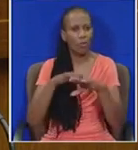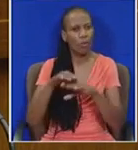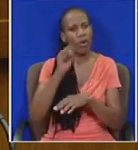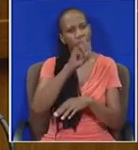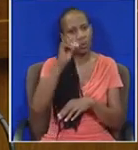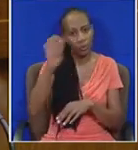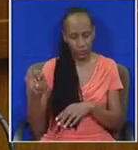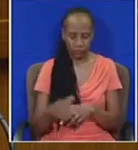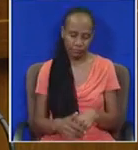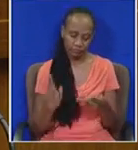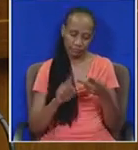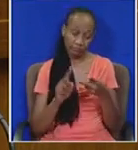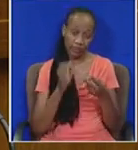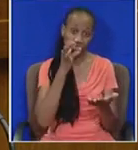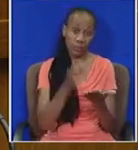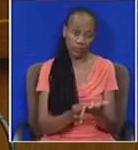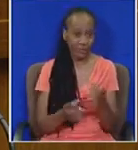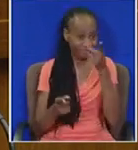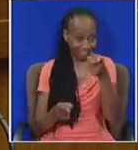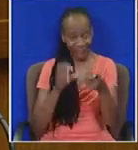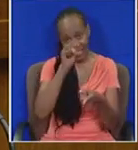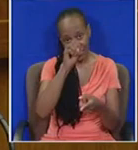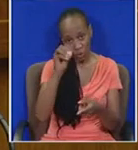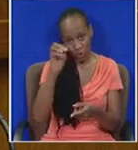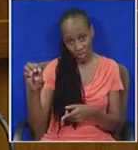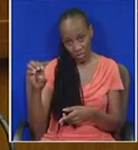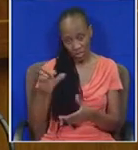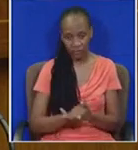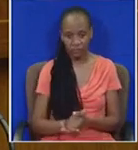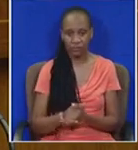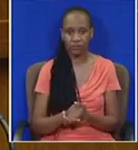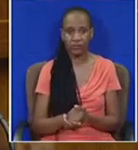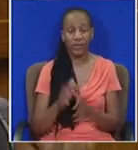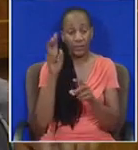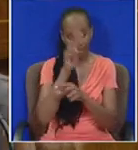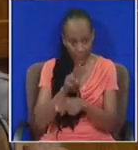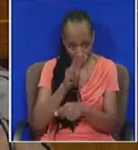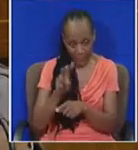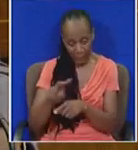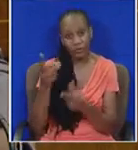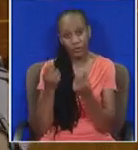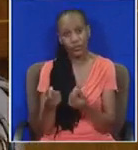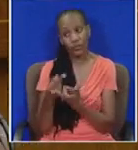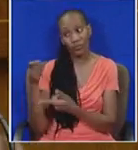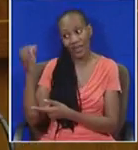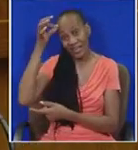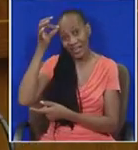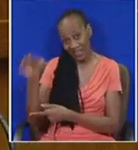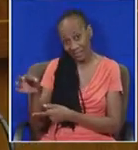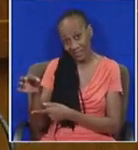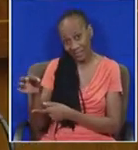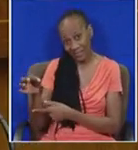Honorable President, is on the SOEs, is on the oversight of the SOEs by the government that